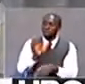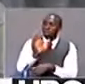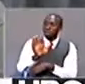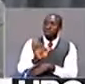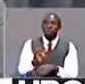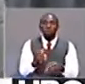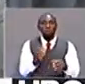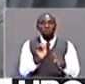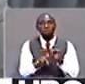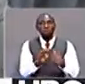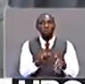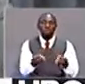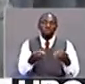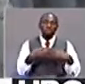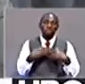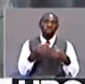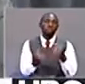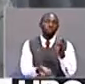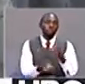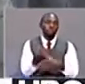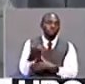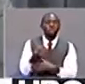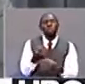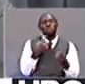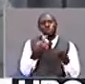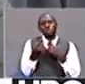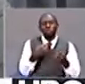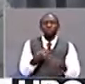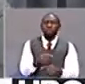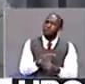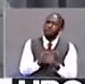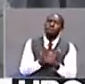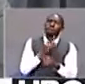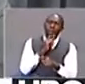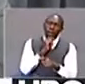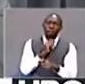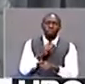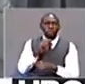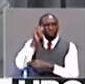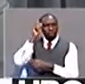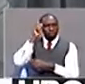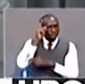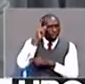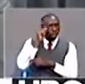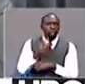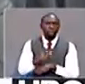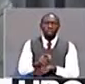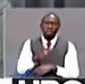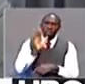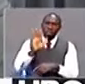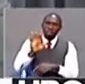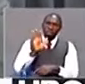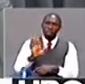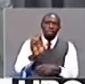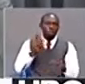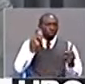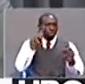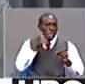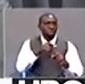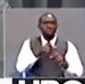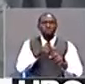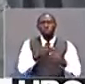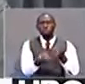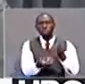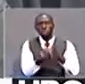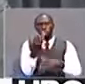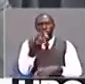us this opportunity to talk about a man who understood his purpose for creation. Because the problem